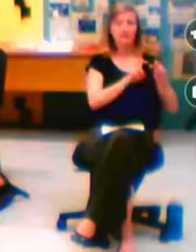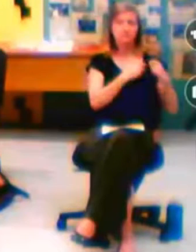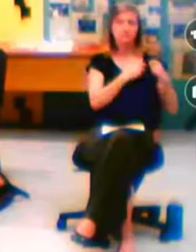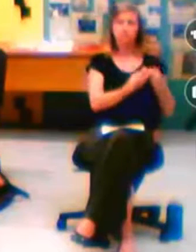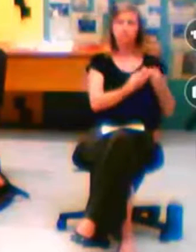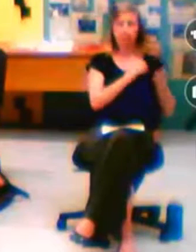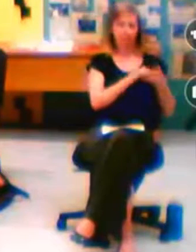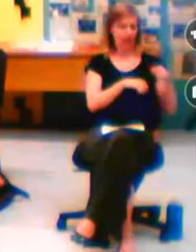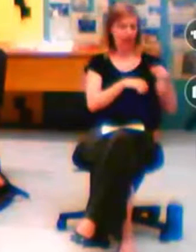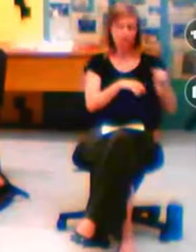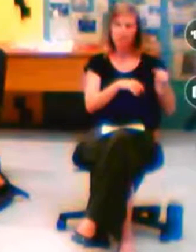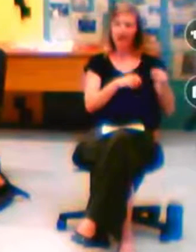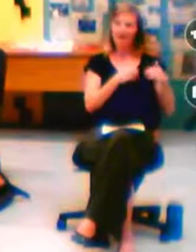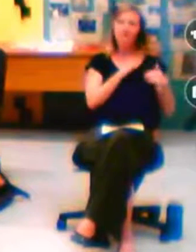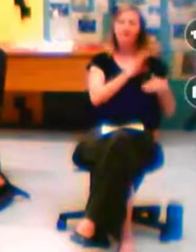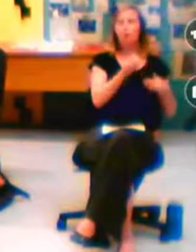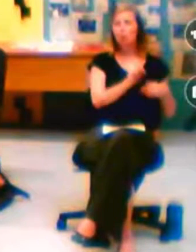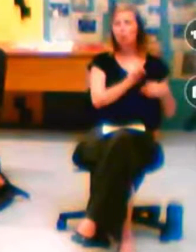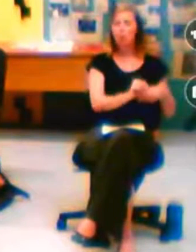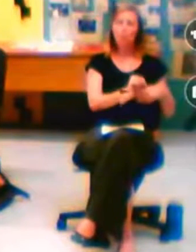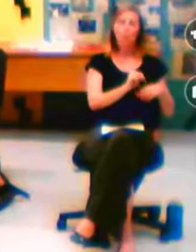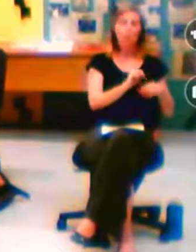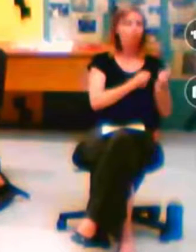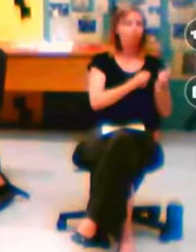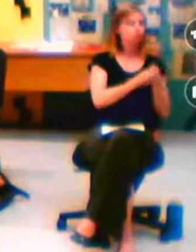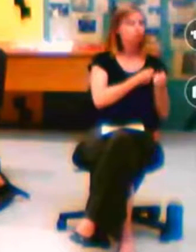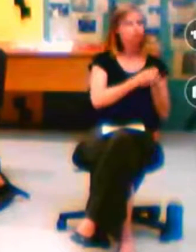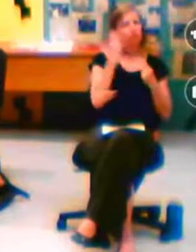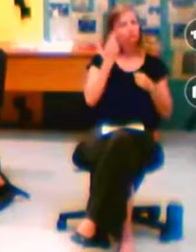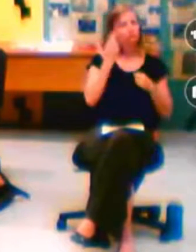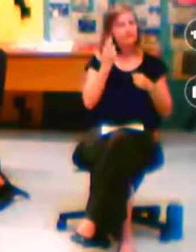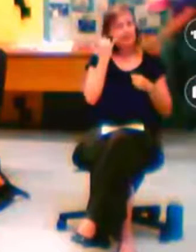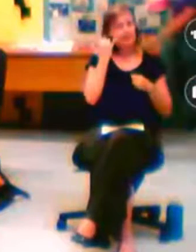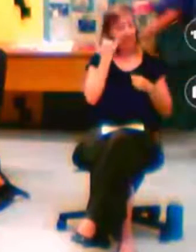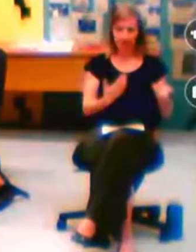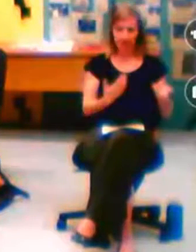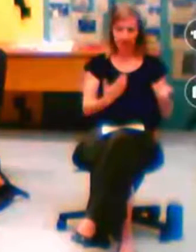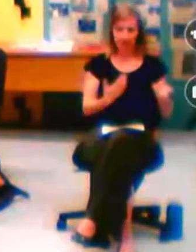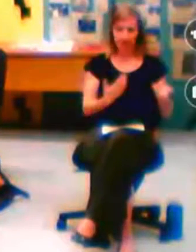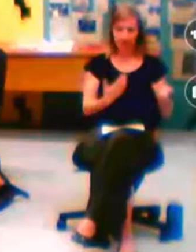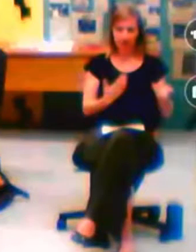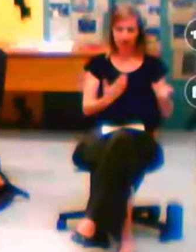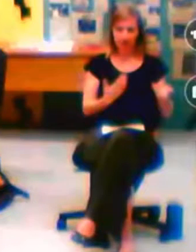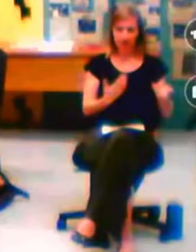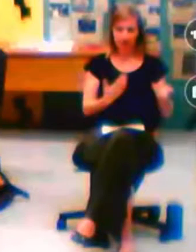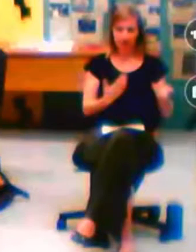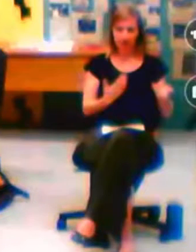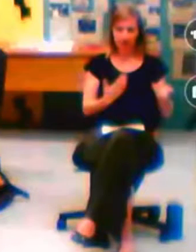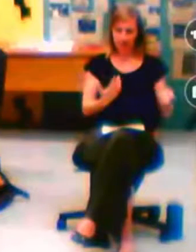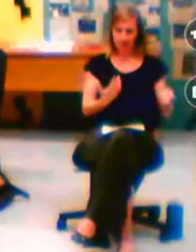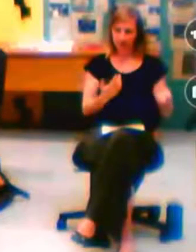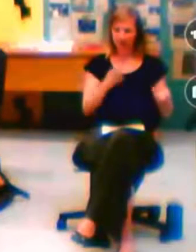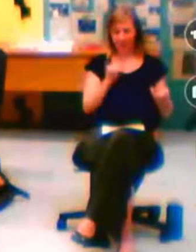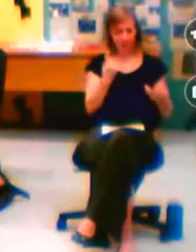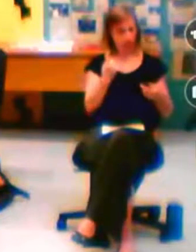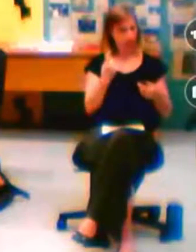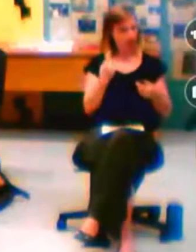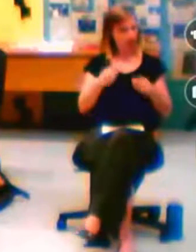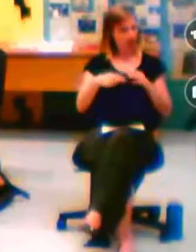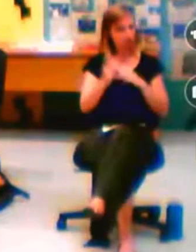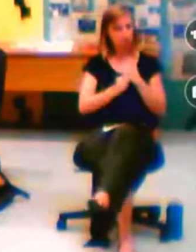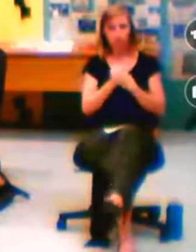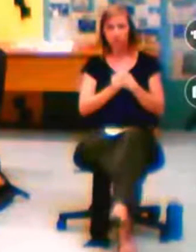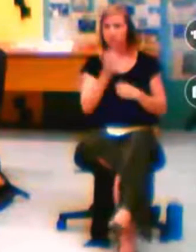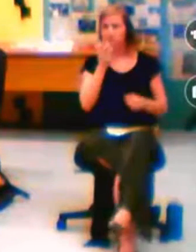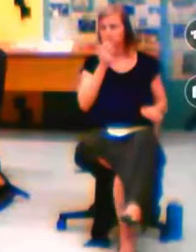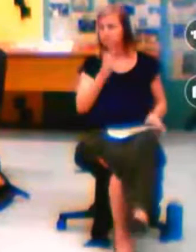not the state government, just the board. You're in a cushy position, you've got people with the right ideology sitting there, guess what they're going to decide no matter what. I mean,